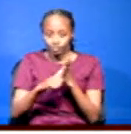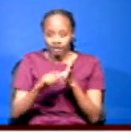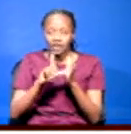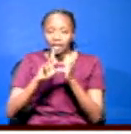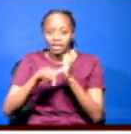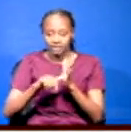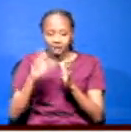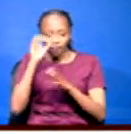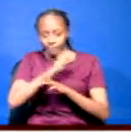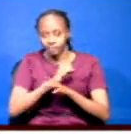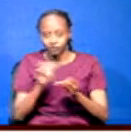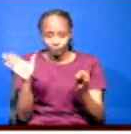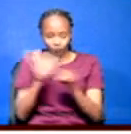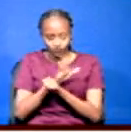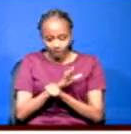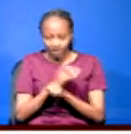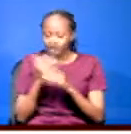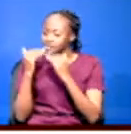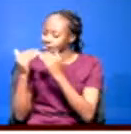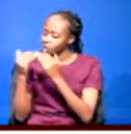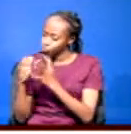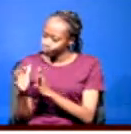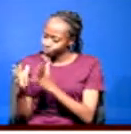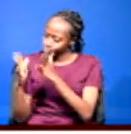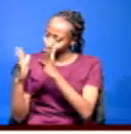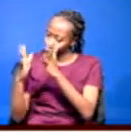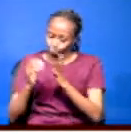sana. Congratulations.